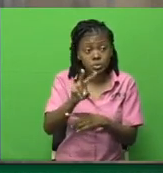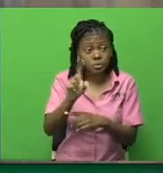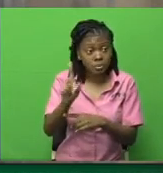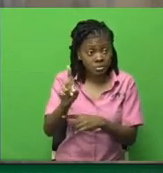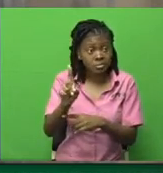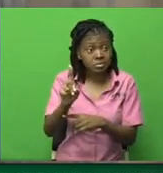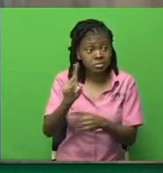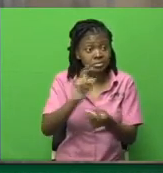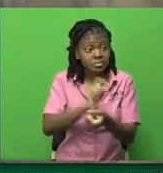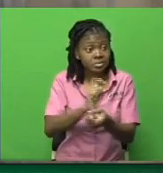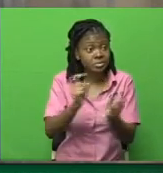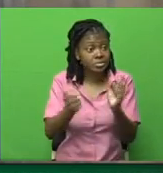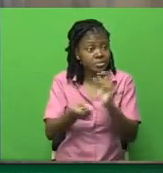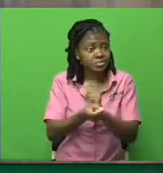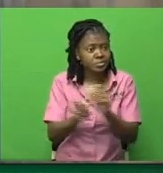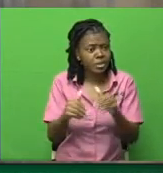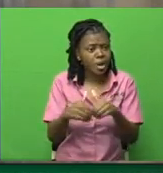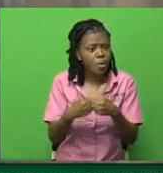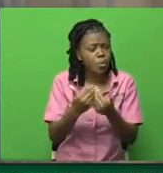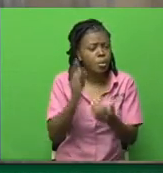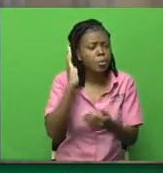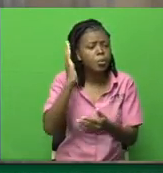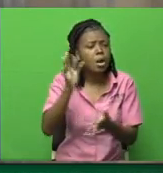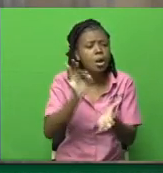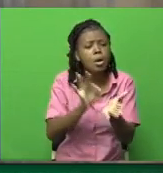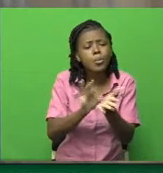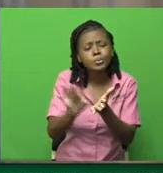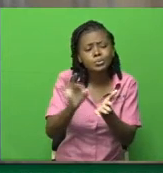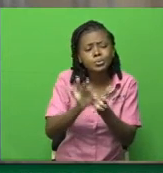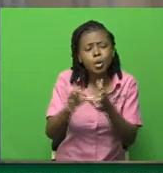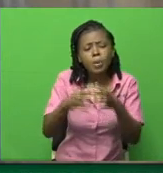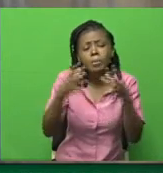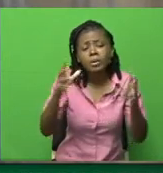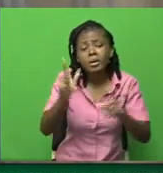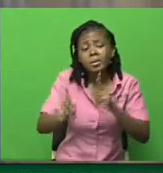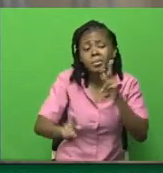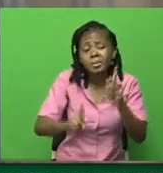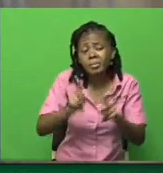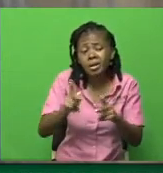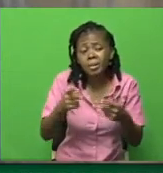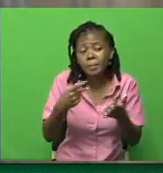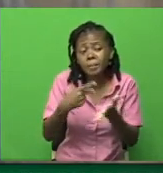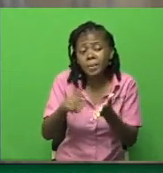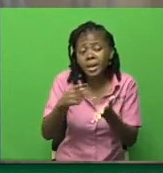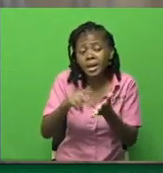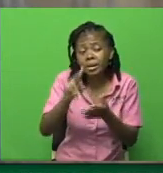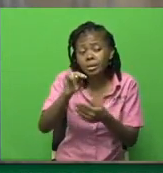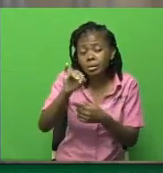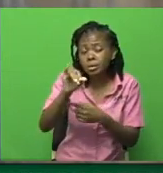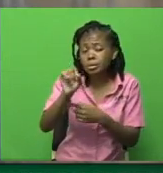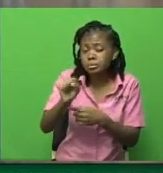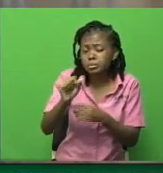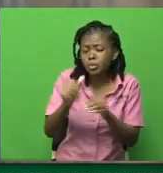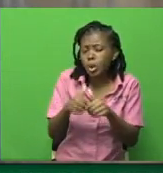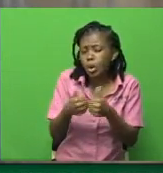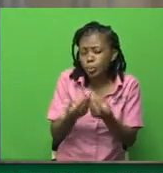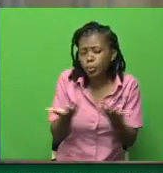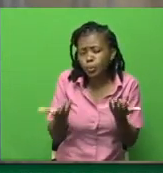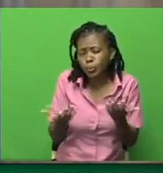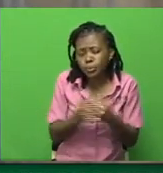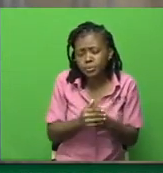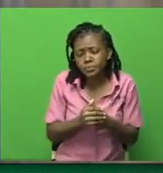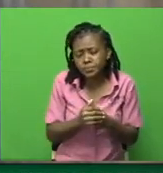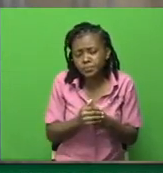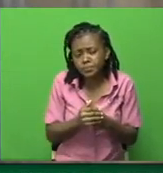calculating the total insured contributors and this is very suspicious madam the net result when it changing matter